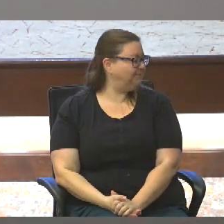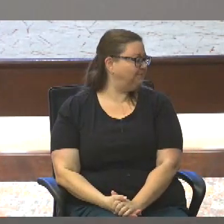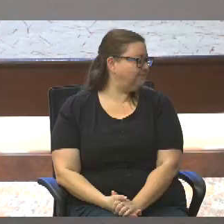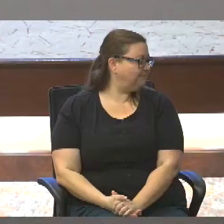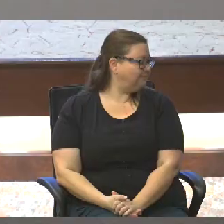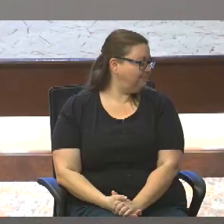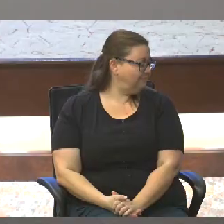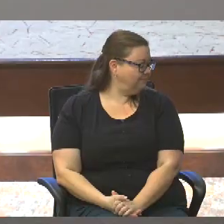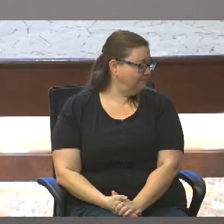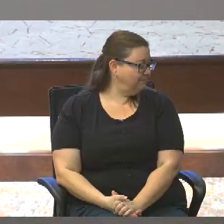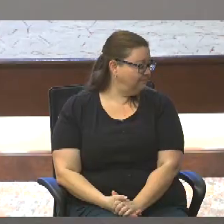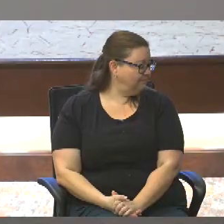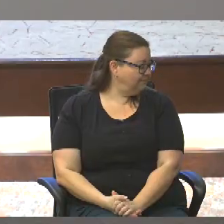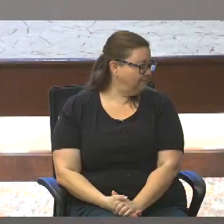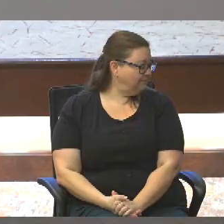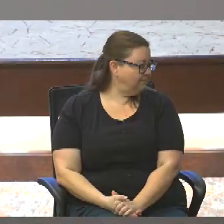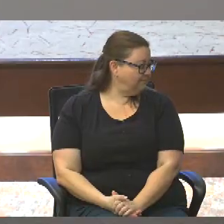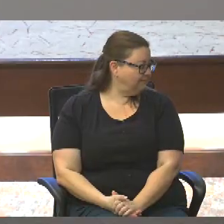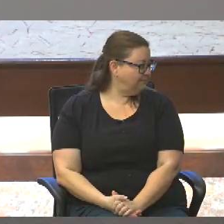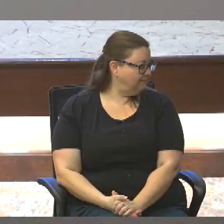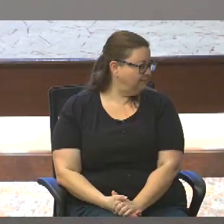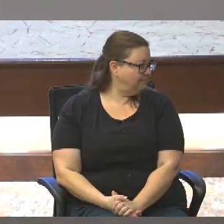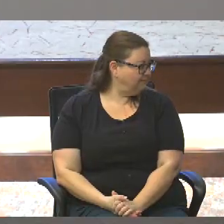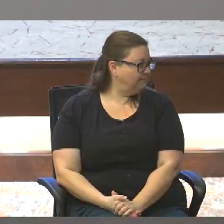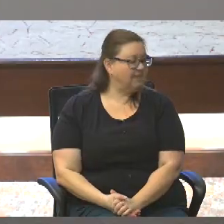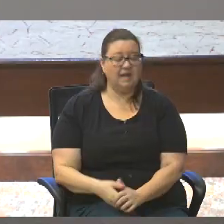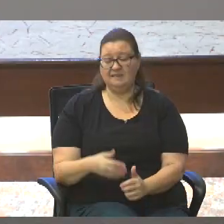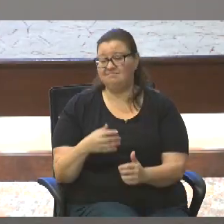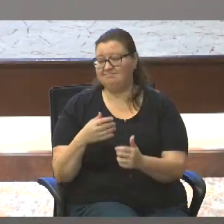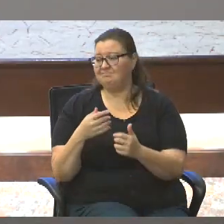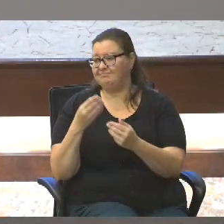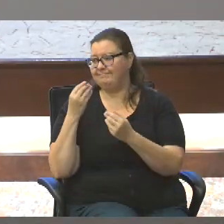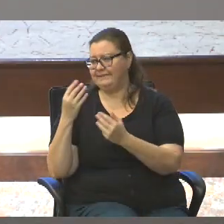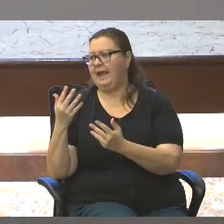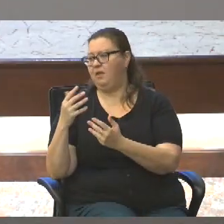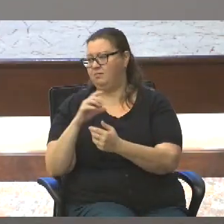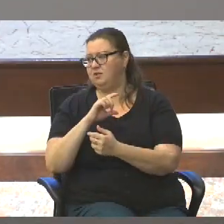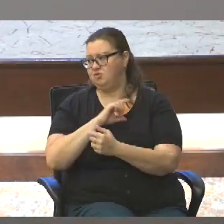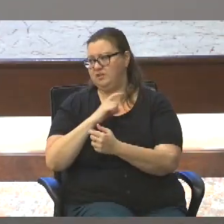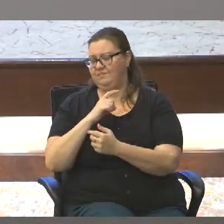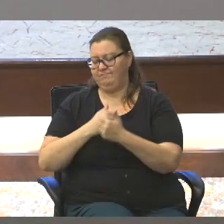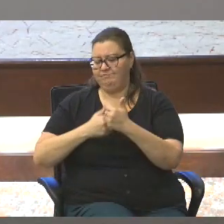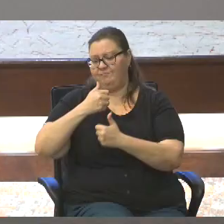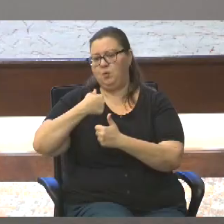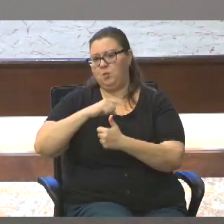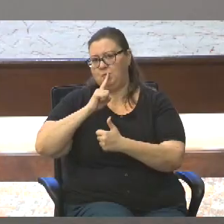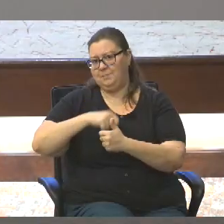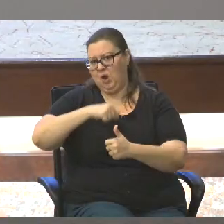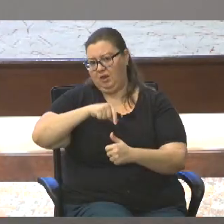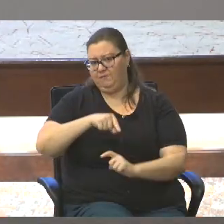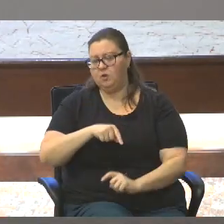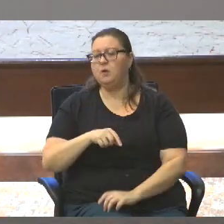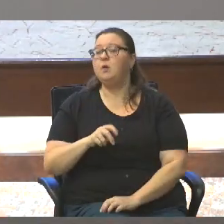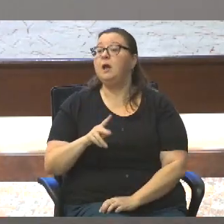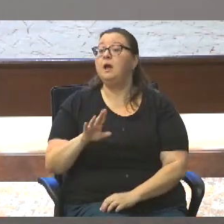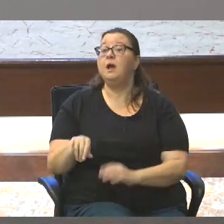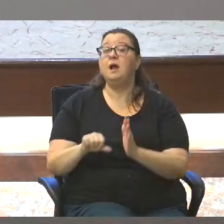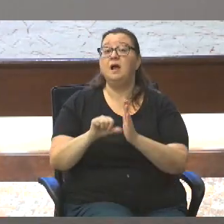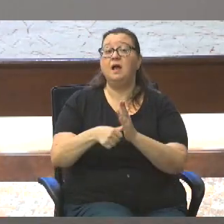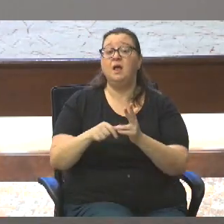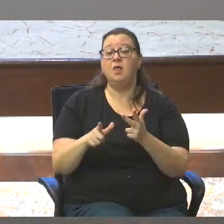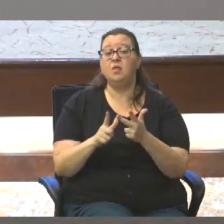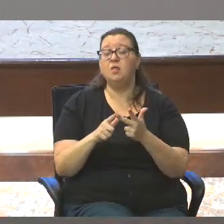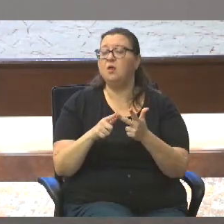And comms team, if you don't mind clipping that and send it to Chief, we're real proud of her. Also wanted to highlight, assuming your action